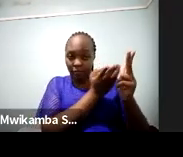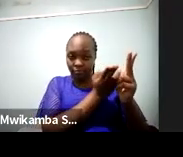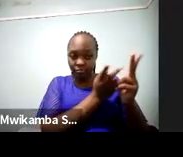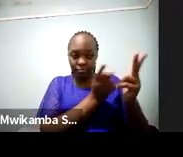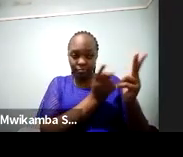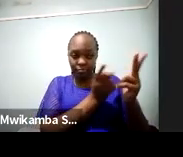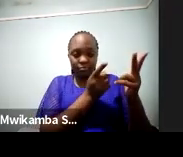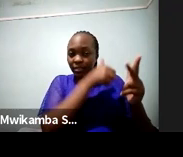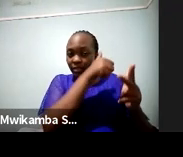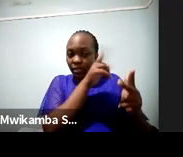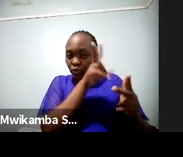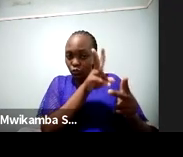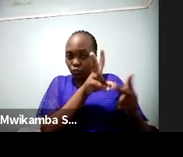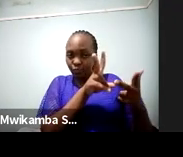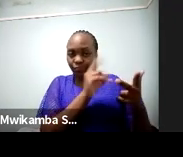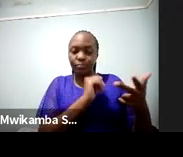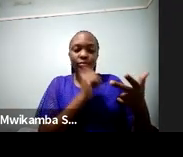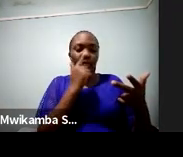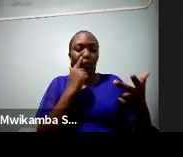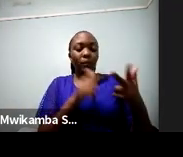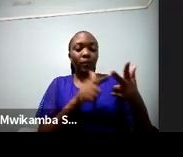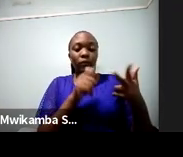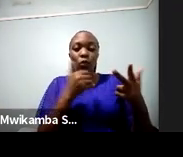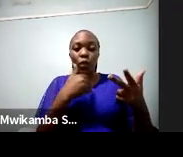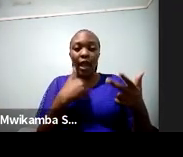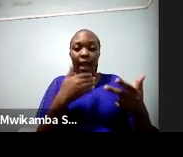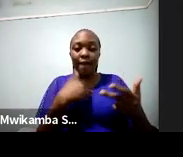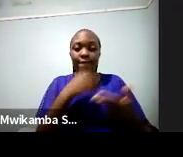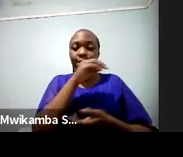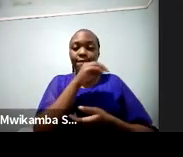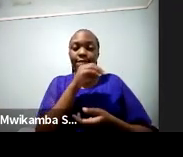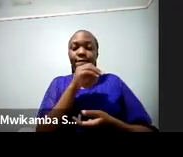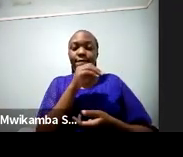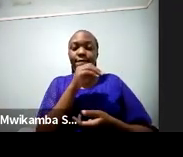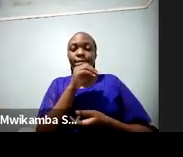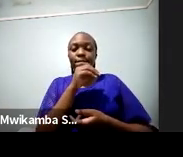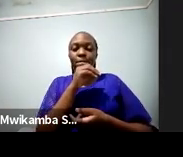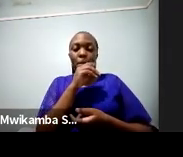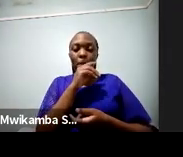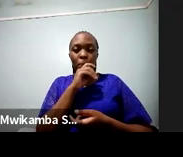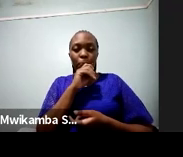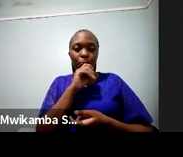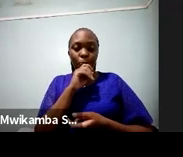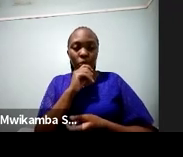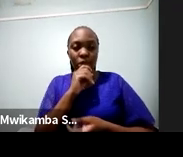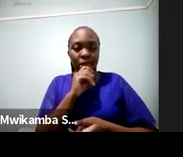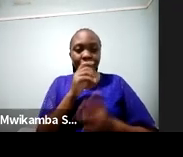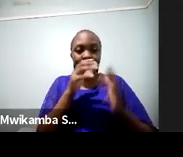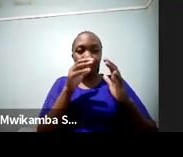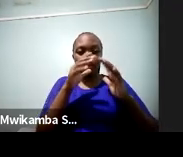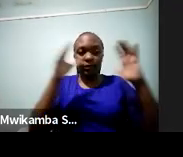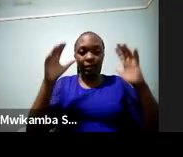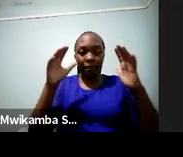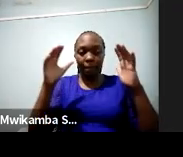expenditure. So if you can remember where you are spending money, review your bank statement. If you can't remember, there comes a time